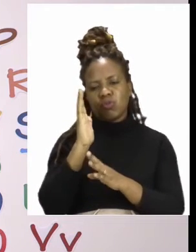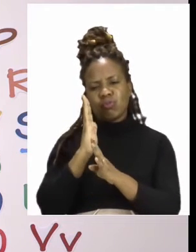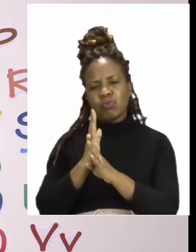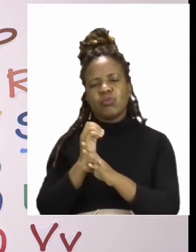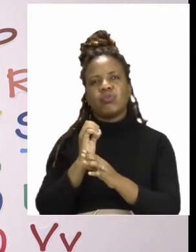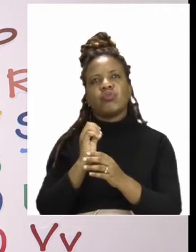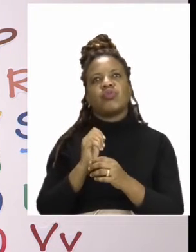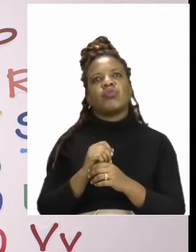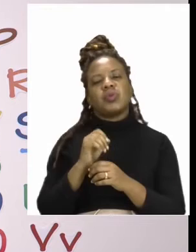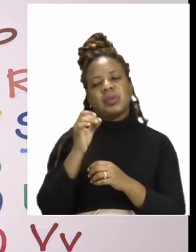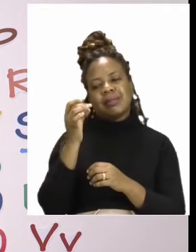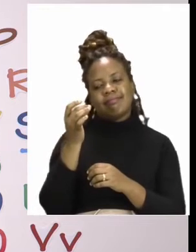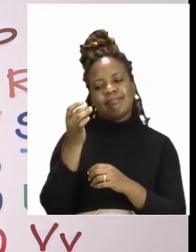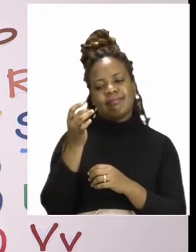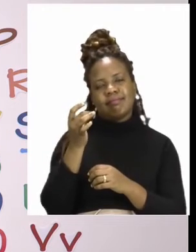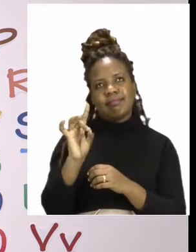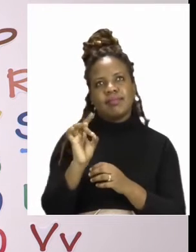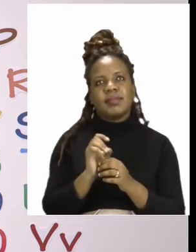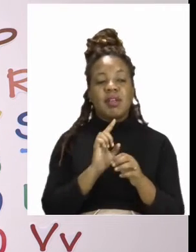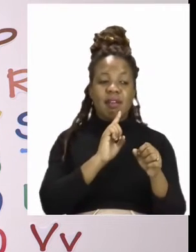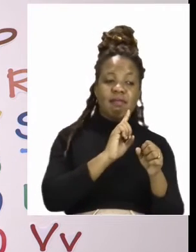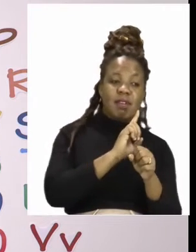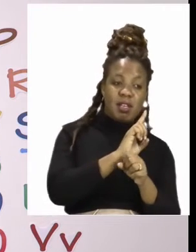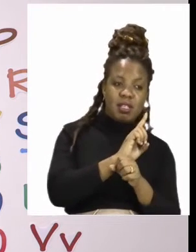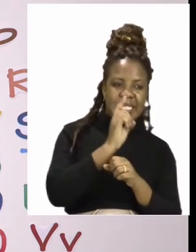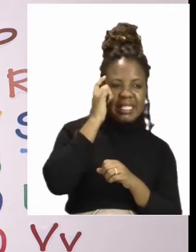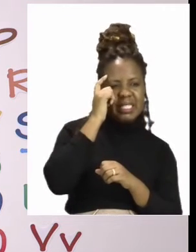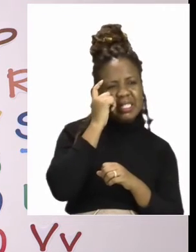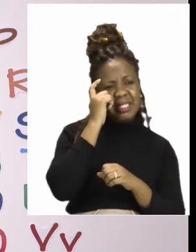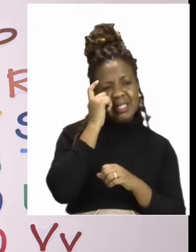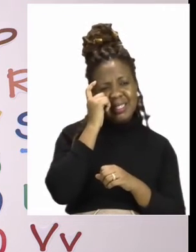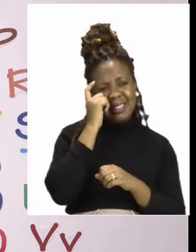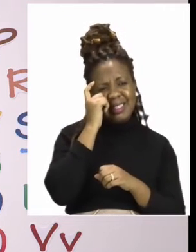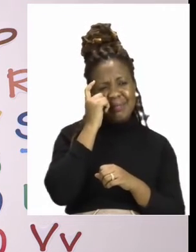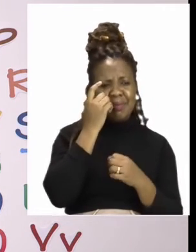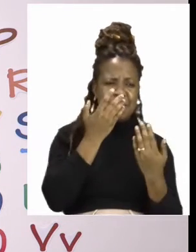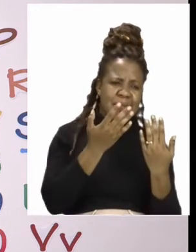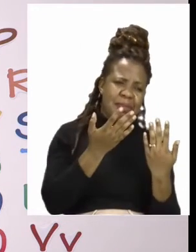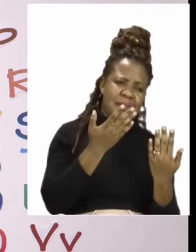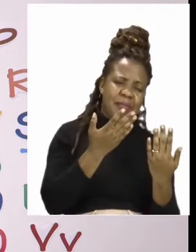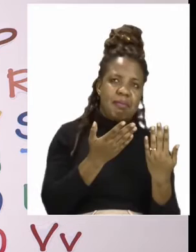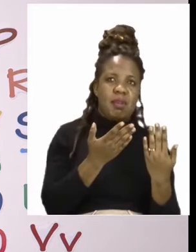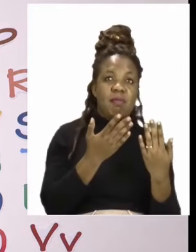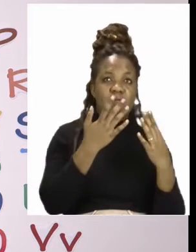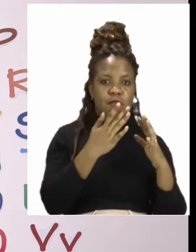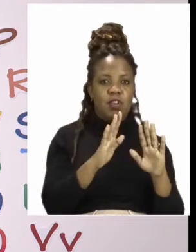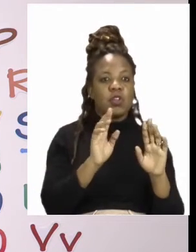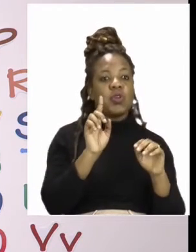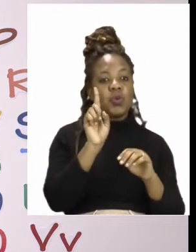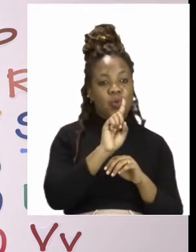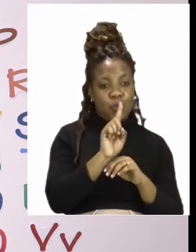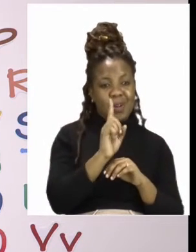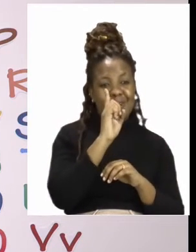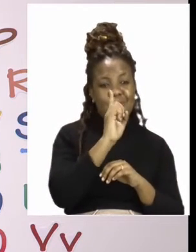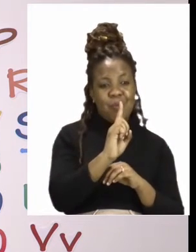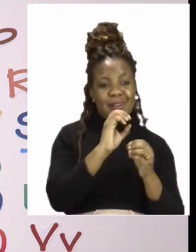estimate. First, we guess and we color in the 2 answers we've been given for guessing. This case, we were